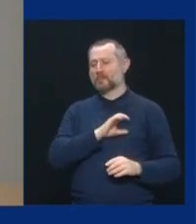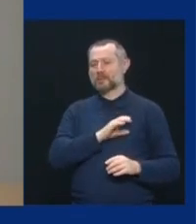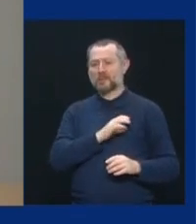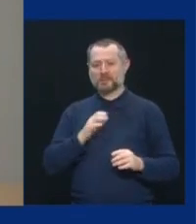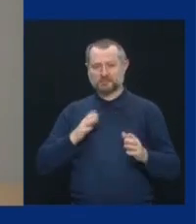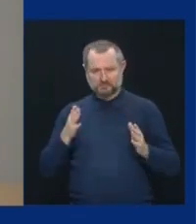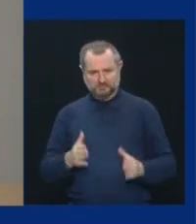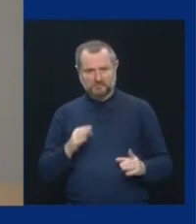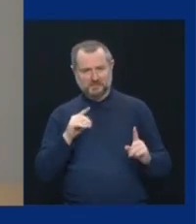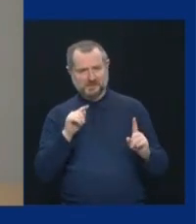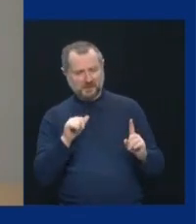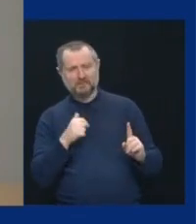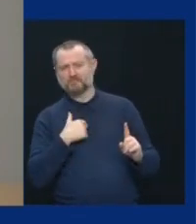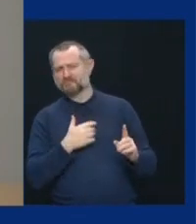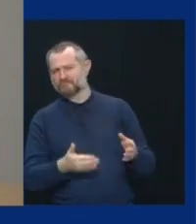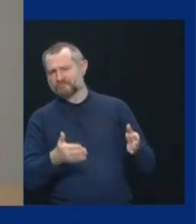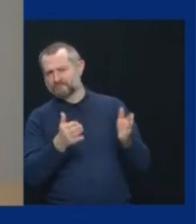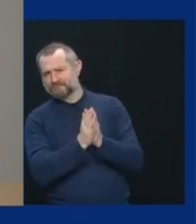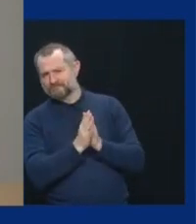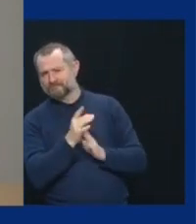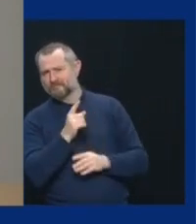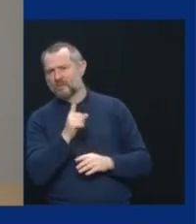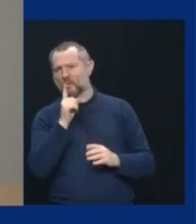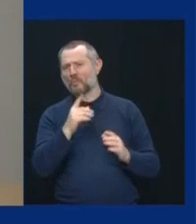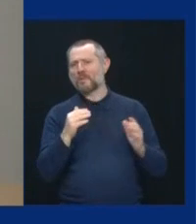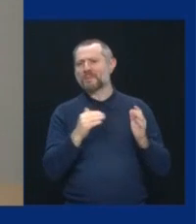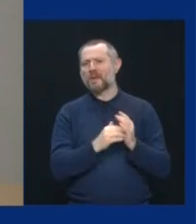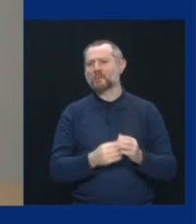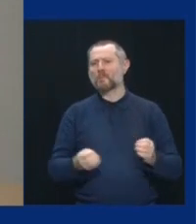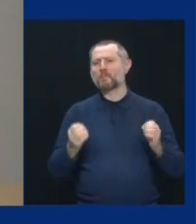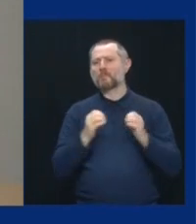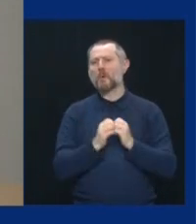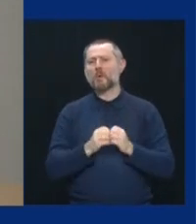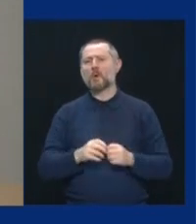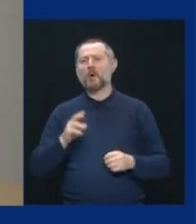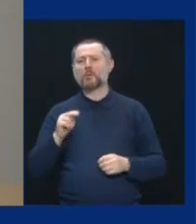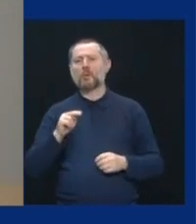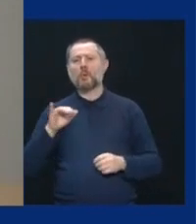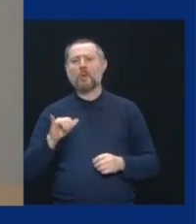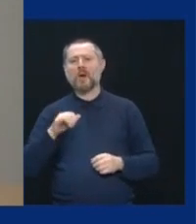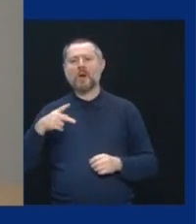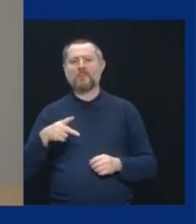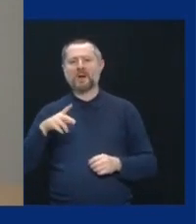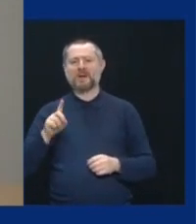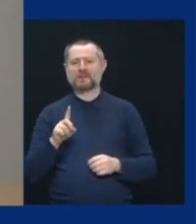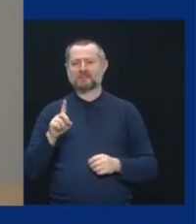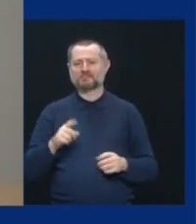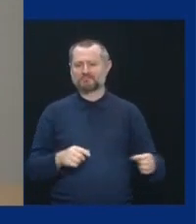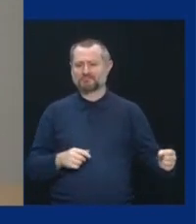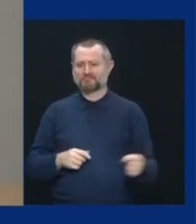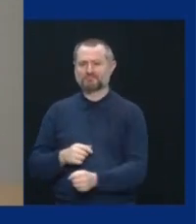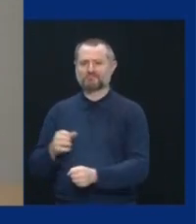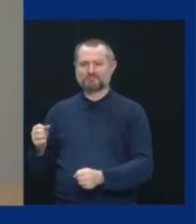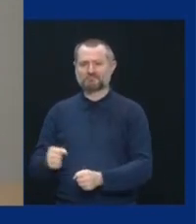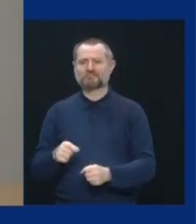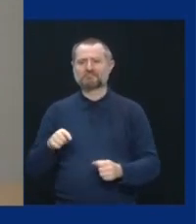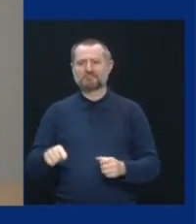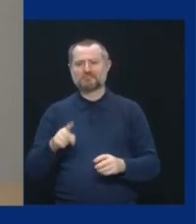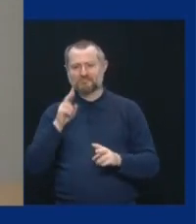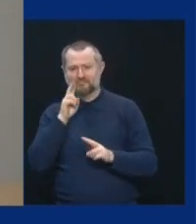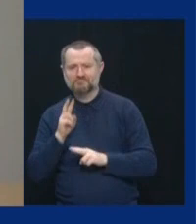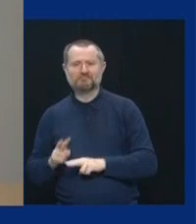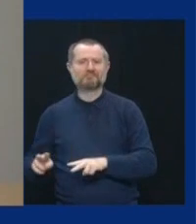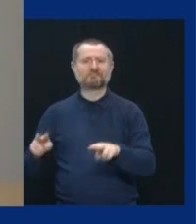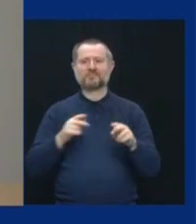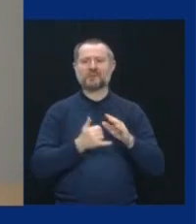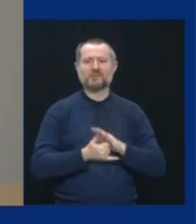1,000 NYPD officers be assigned to the Transit Bureau of the NYPD to patrol subways and